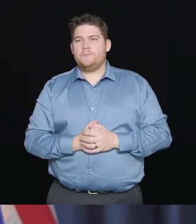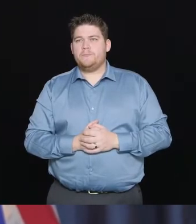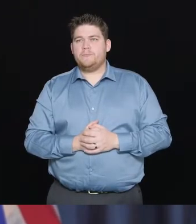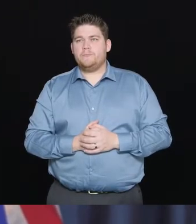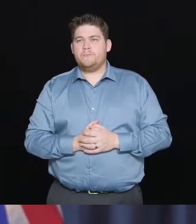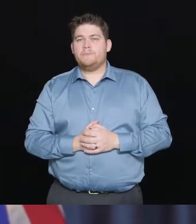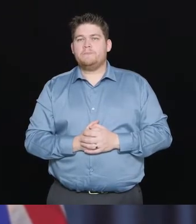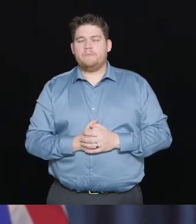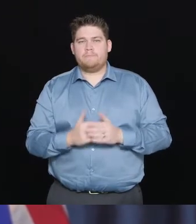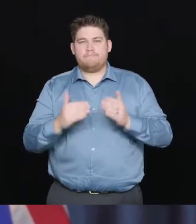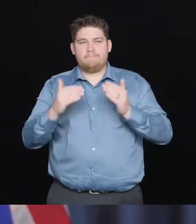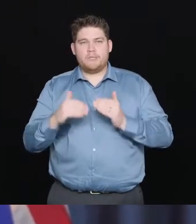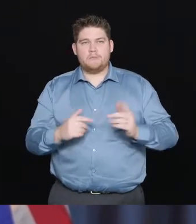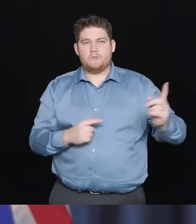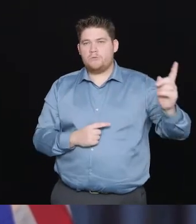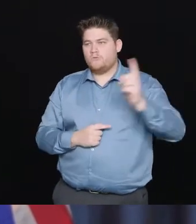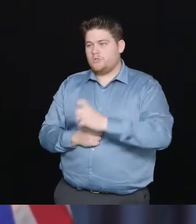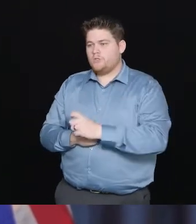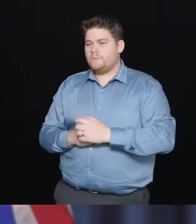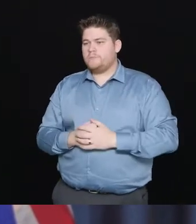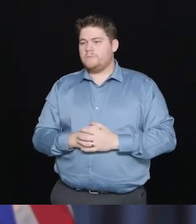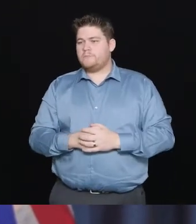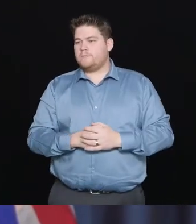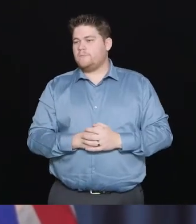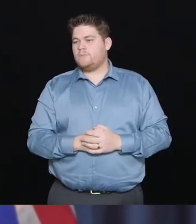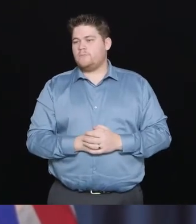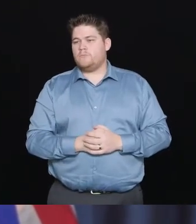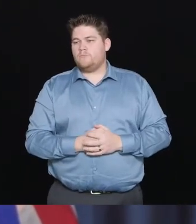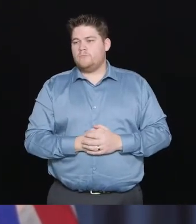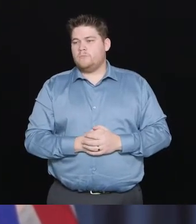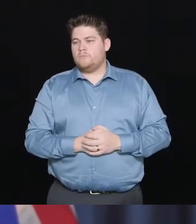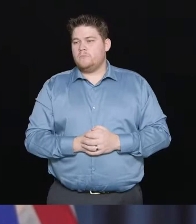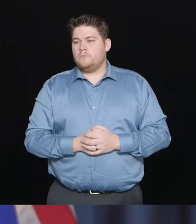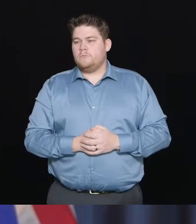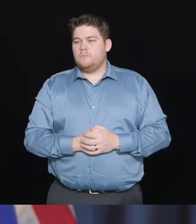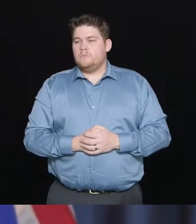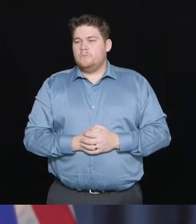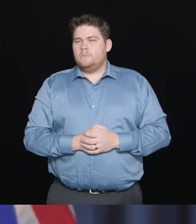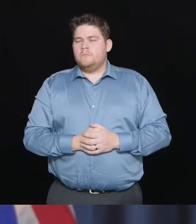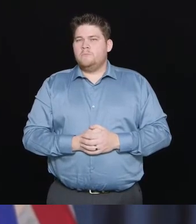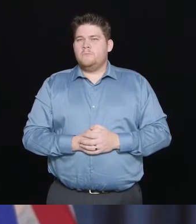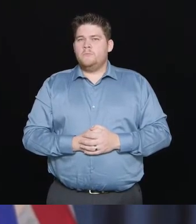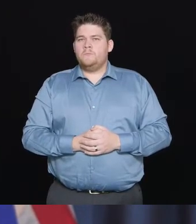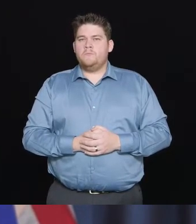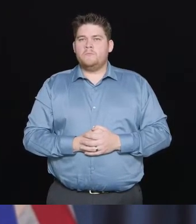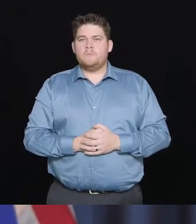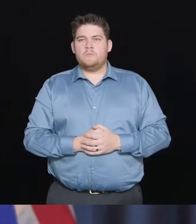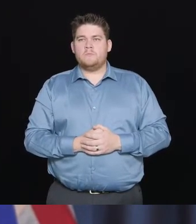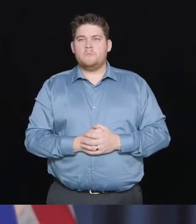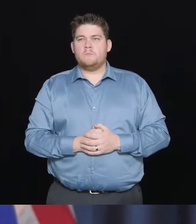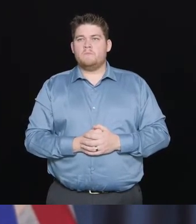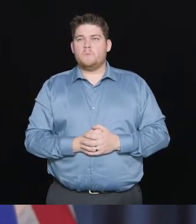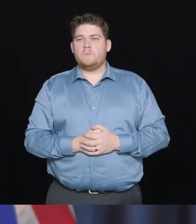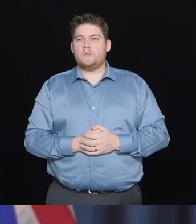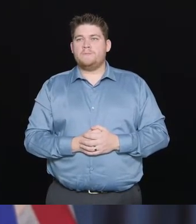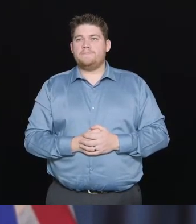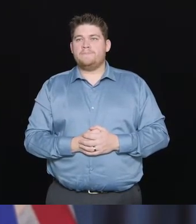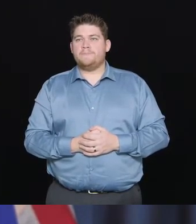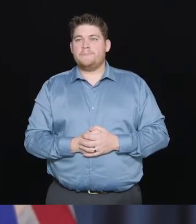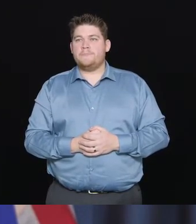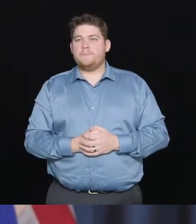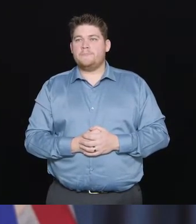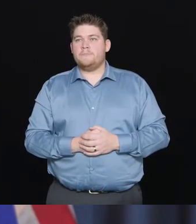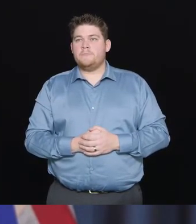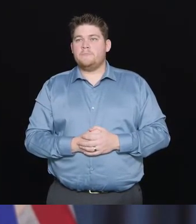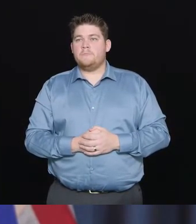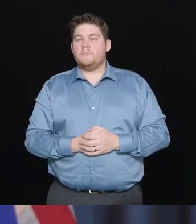Hi there. I heard earlier this week that health officials in the UK announced that 3.5 million